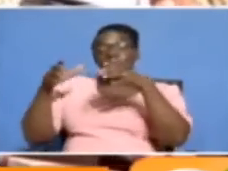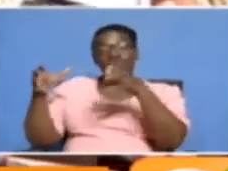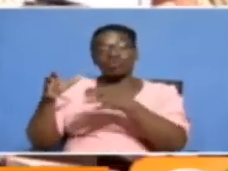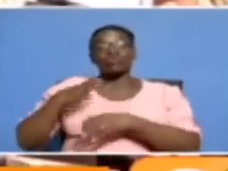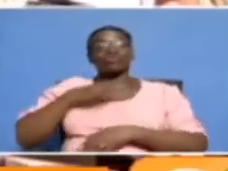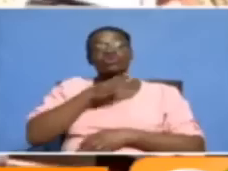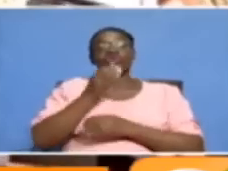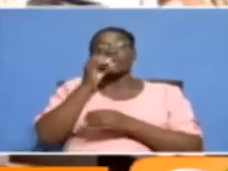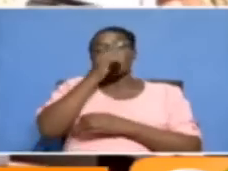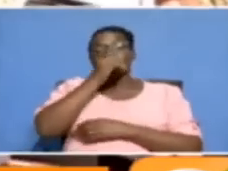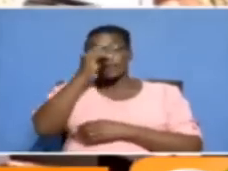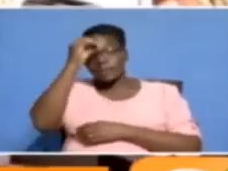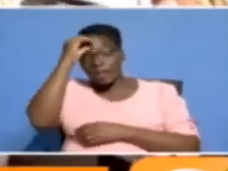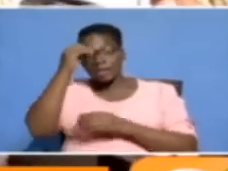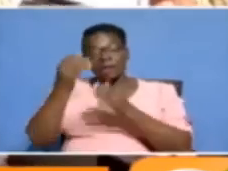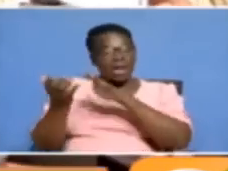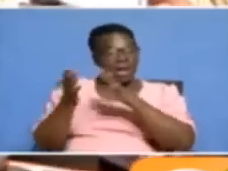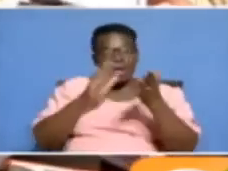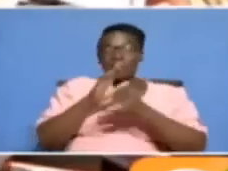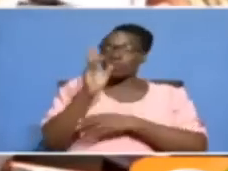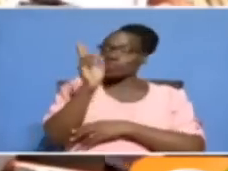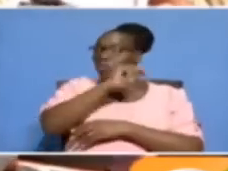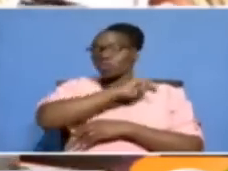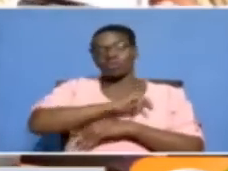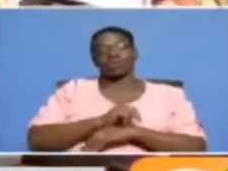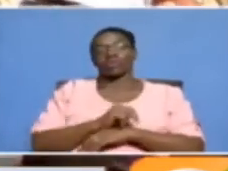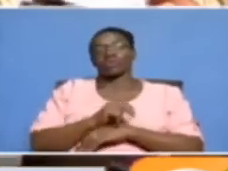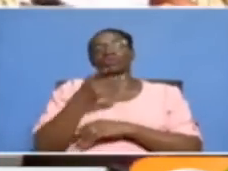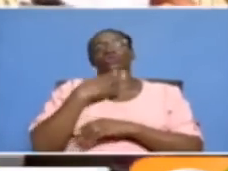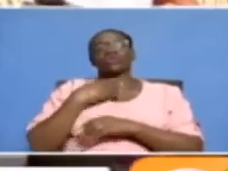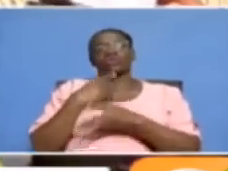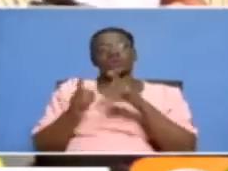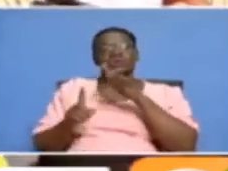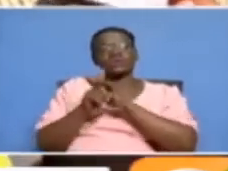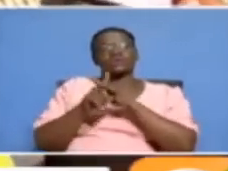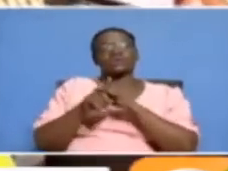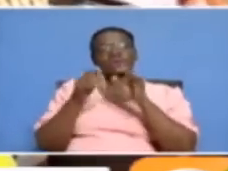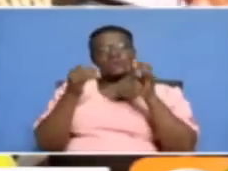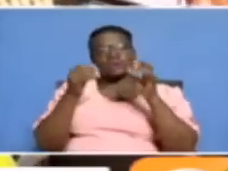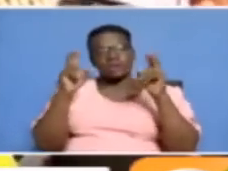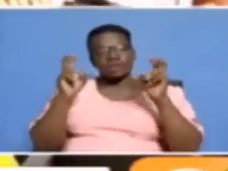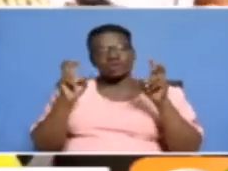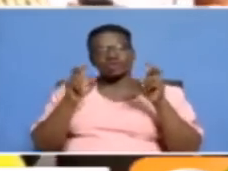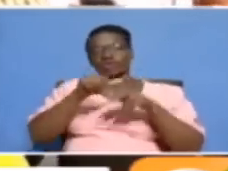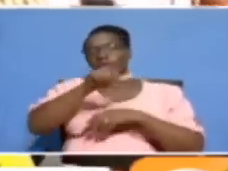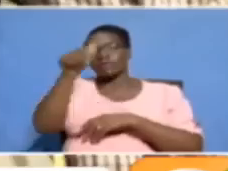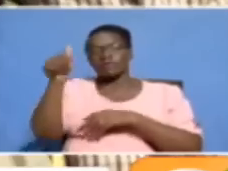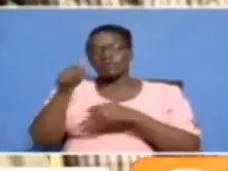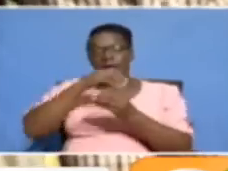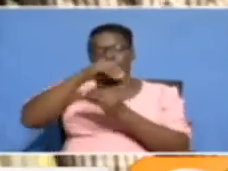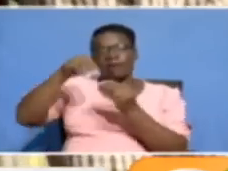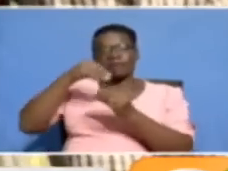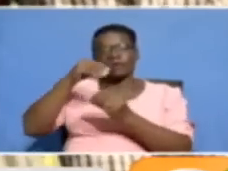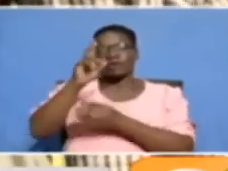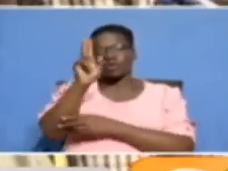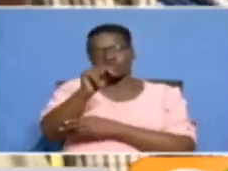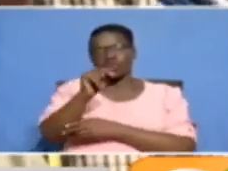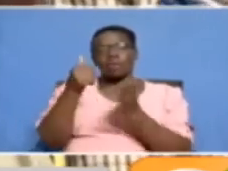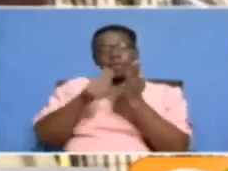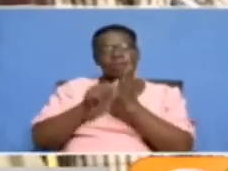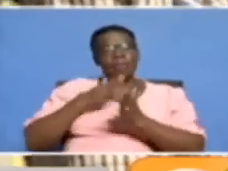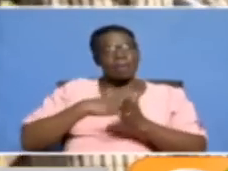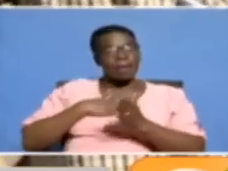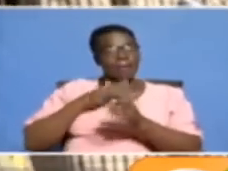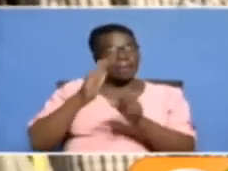for a scapegoat of an alternative cropping and introduce the issue of avocado. Shida zetu